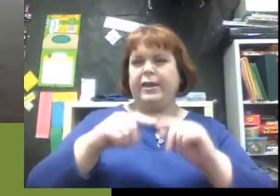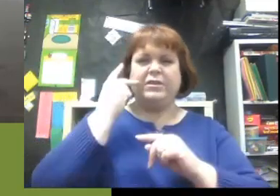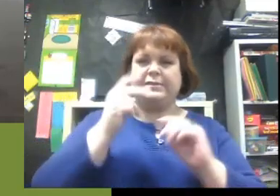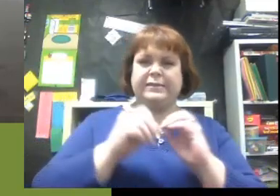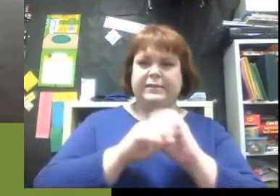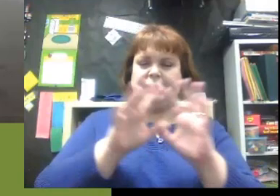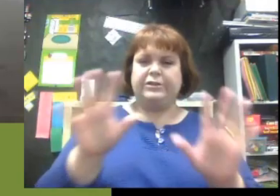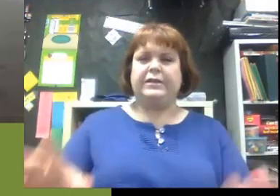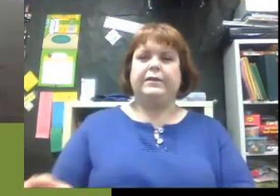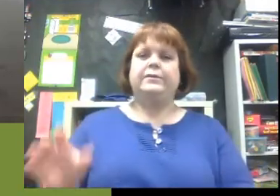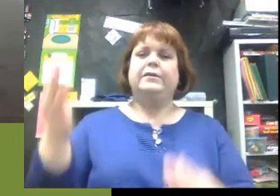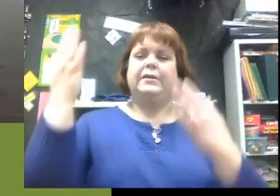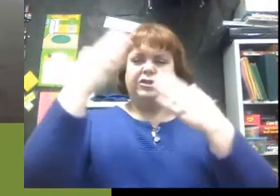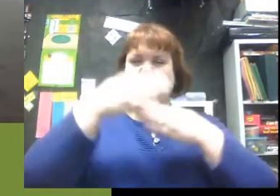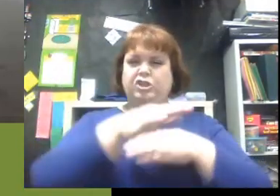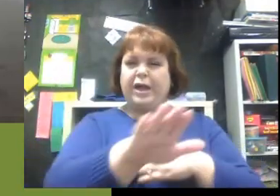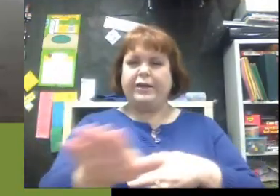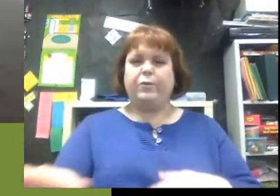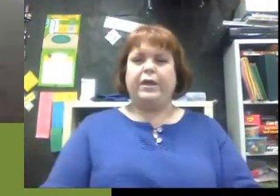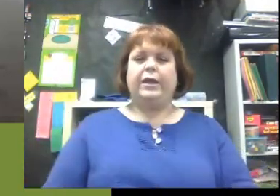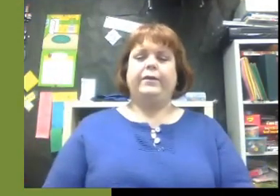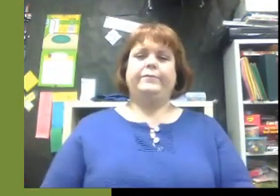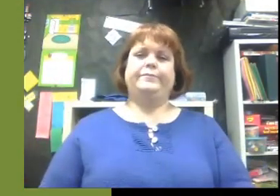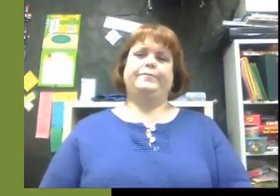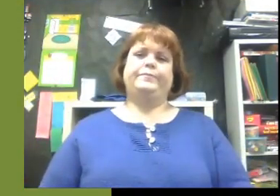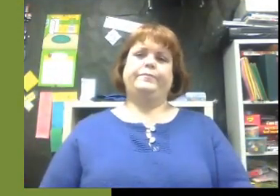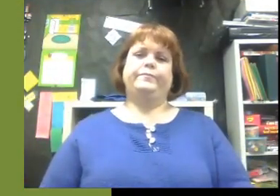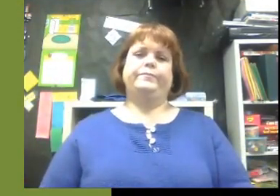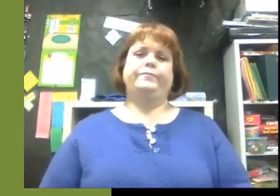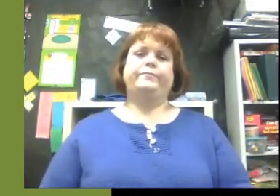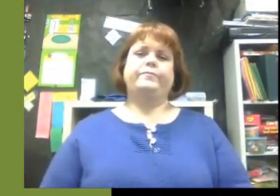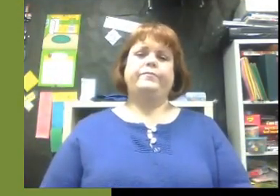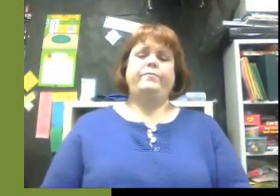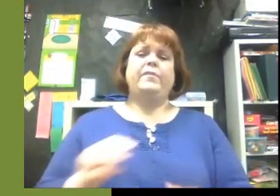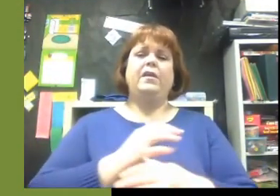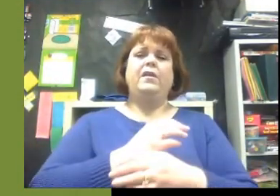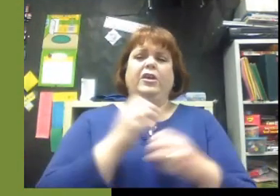really see clearly. Shadowy.